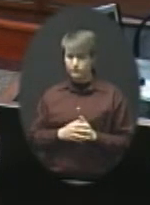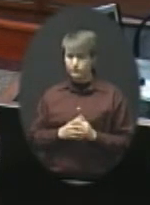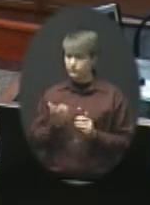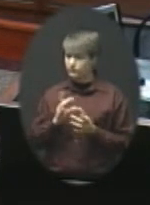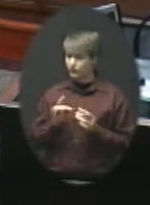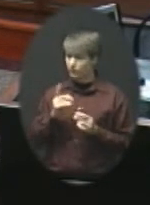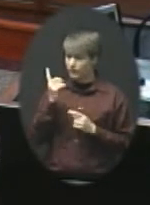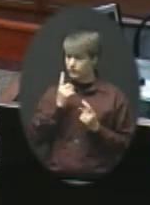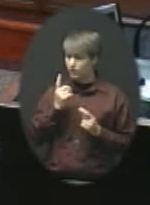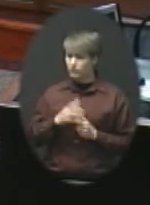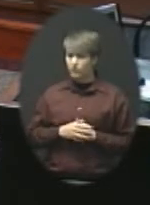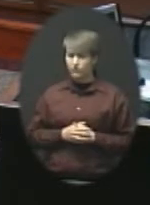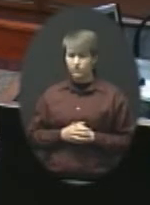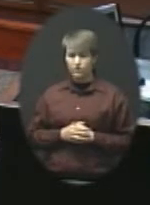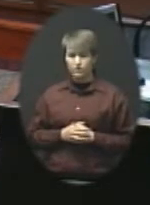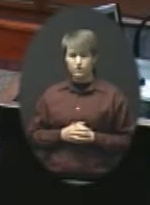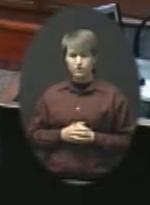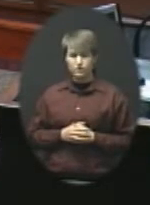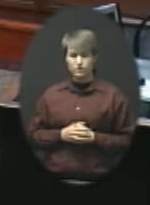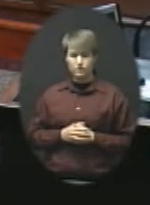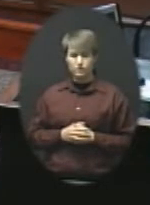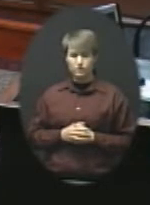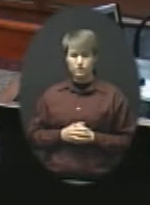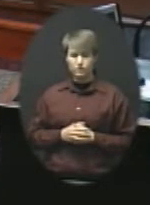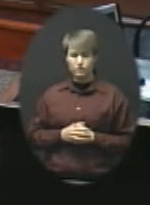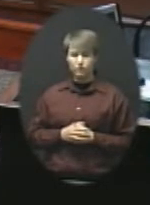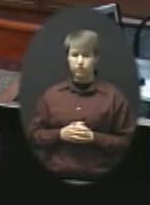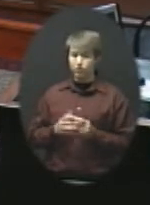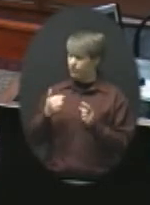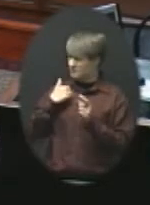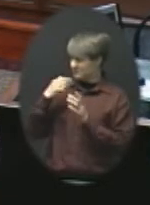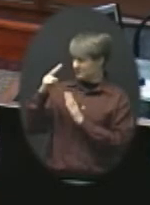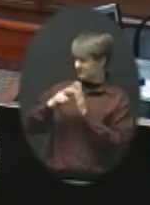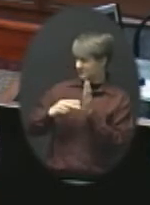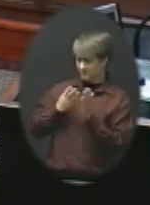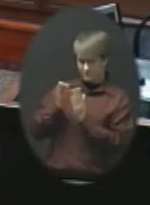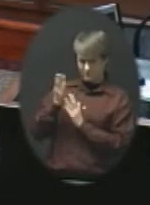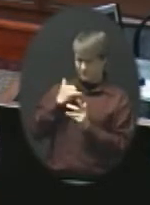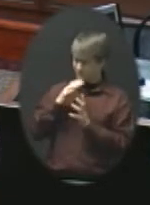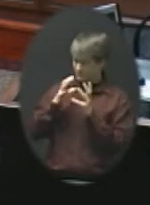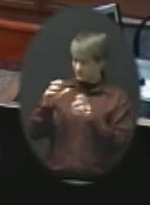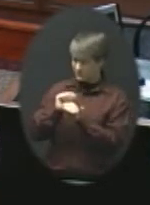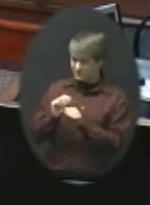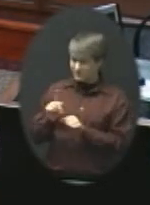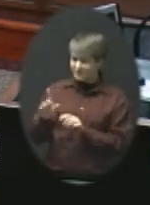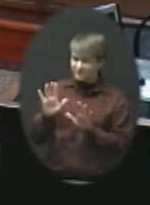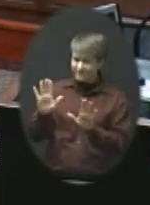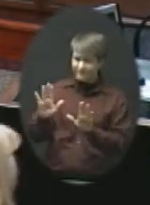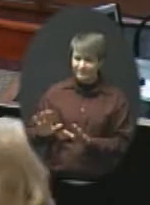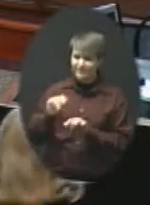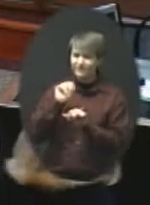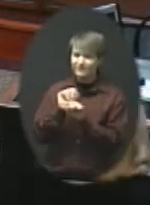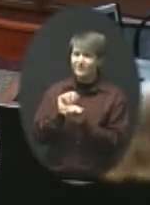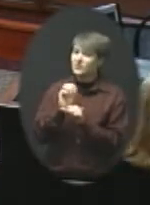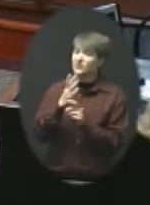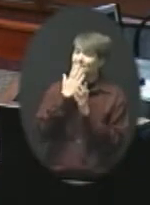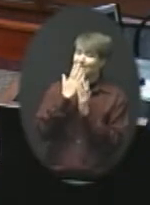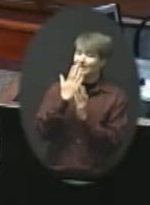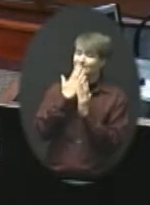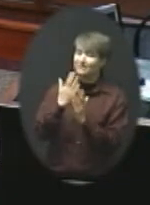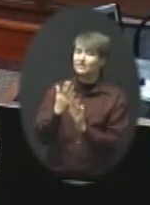comments, thoughts? I've been reading through it. That's a lot of work, Rita. You've done a great job. So thank